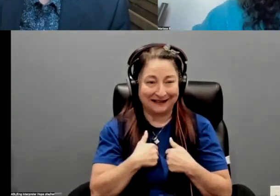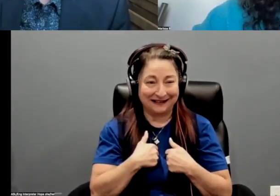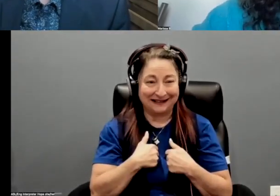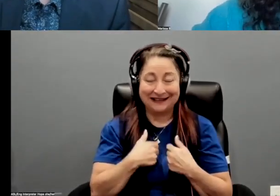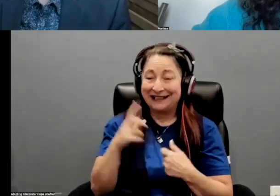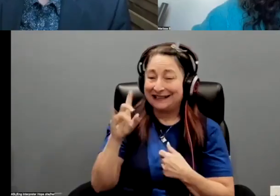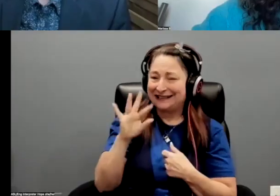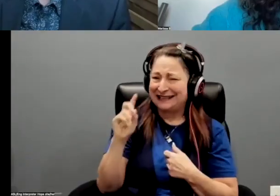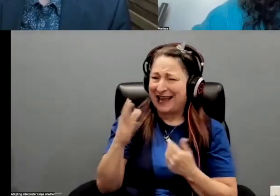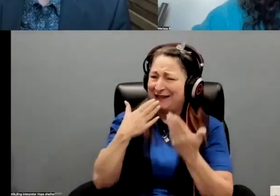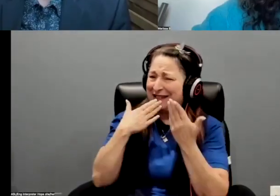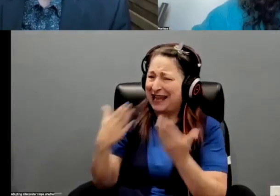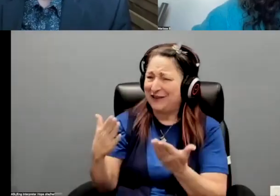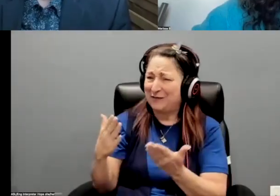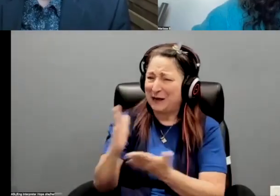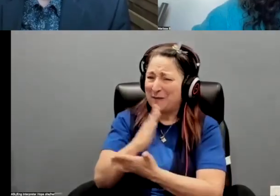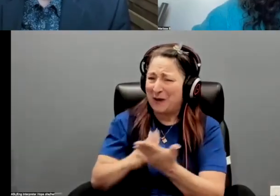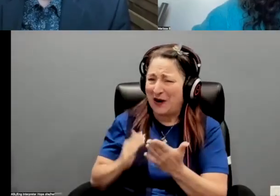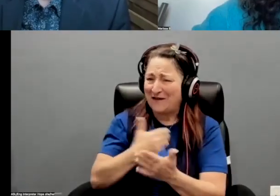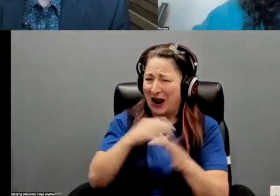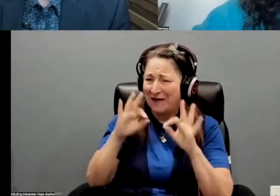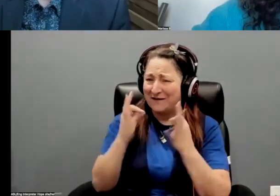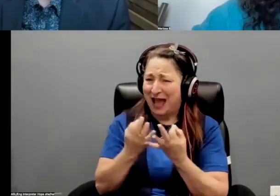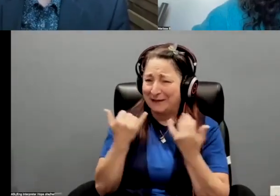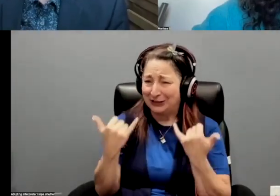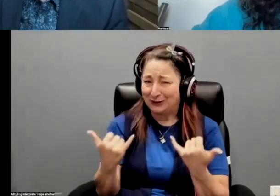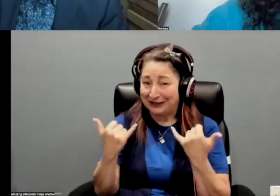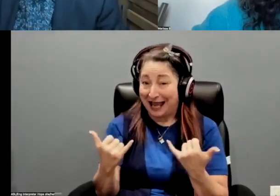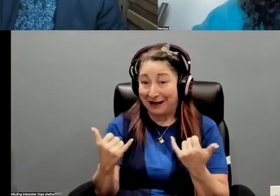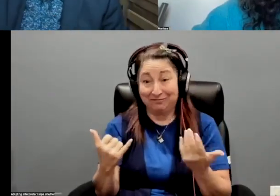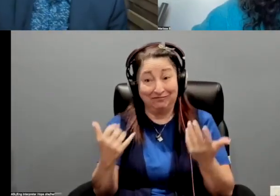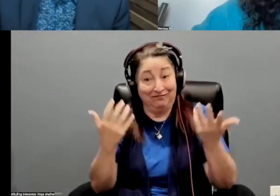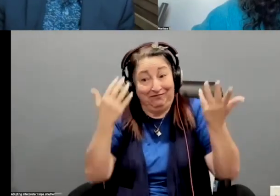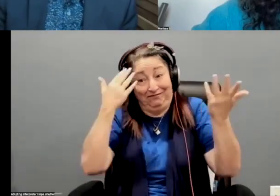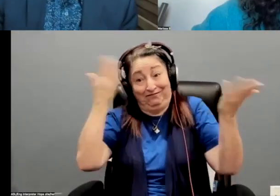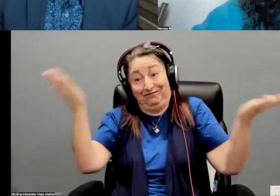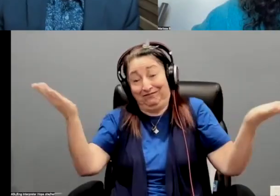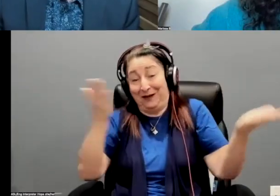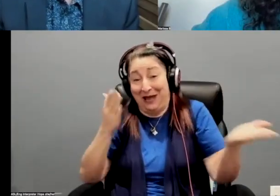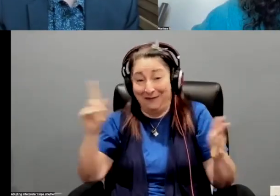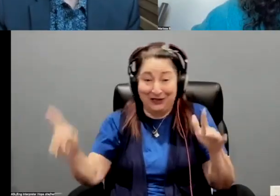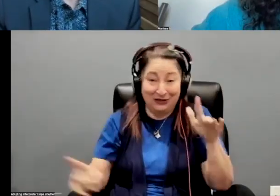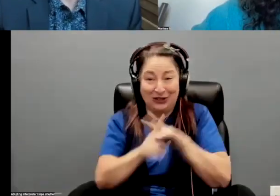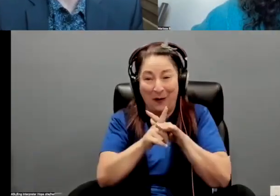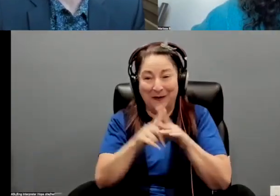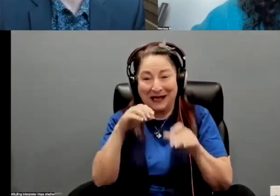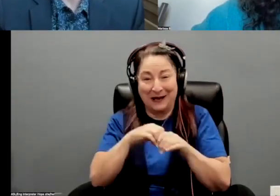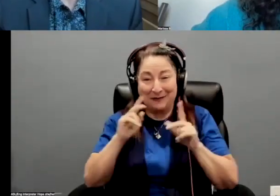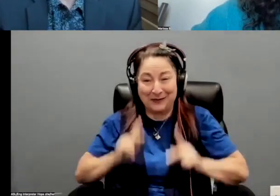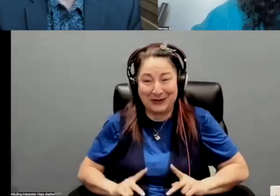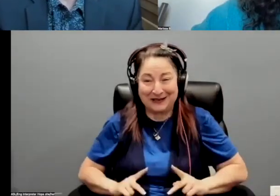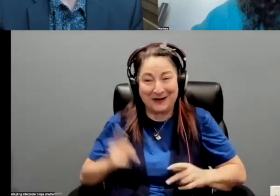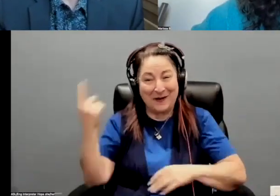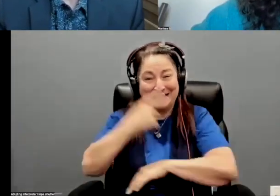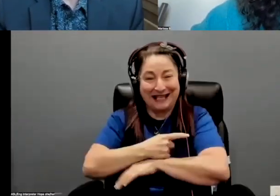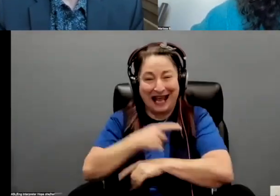Well, thank you for being part of our family today. And who knows, maybe you'll come by in person one of these days to Performing Arts